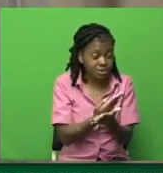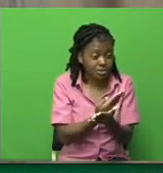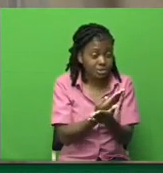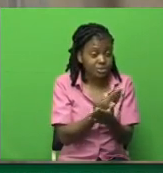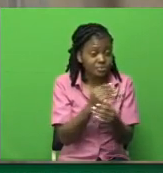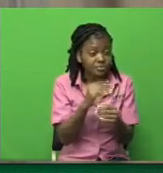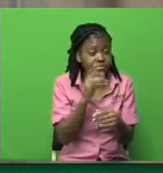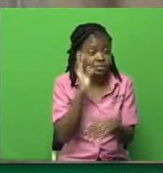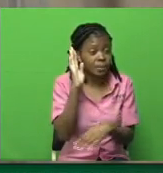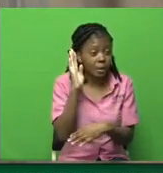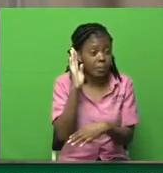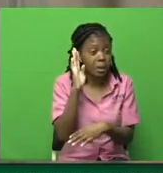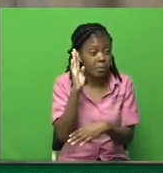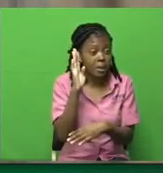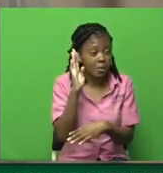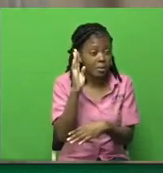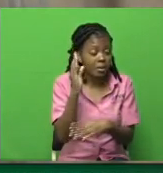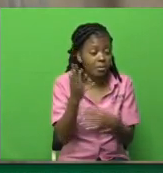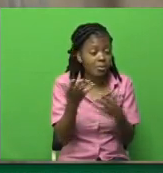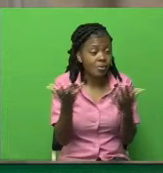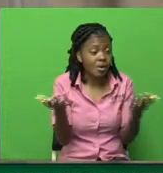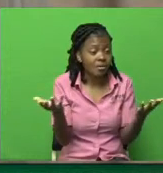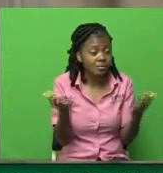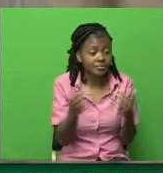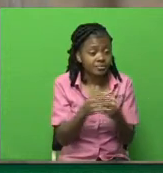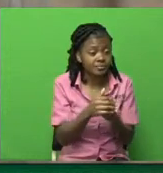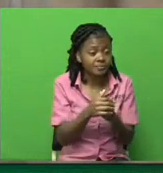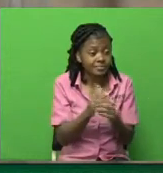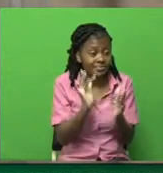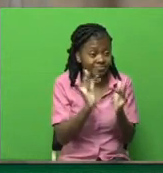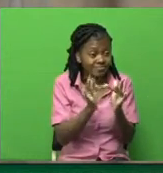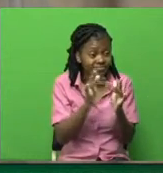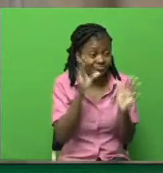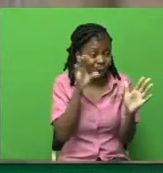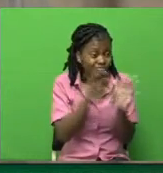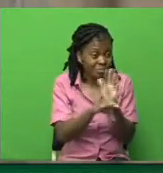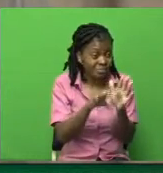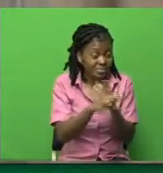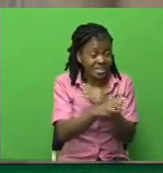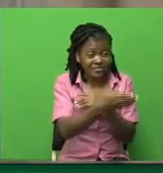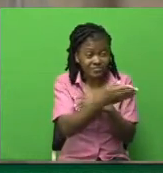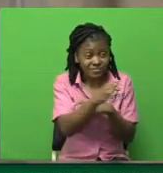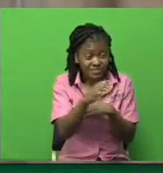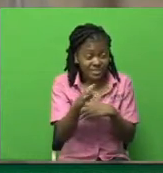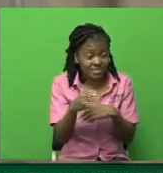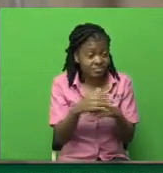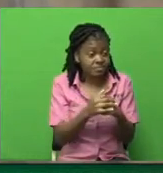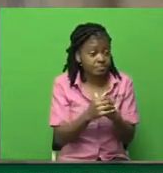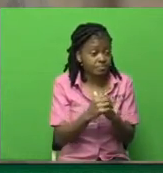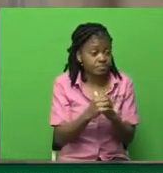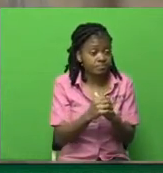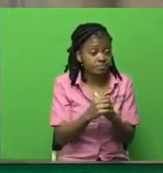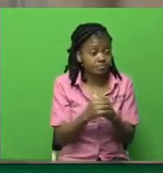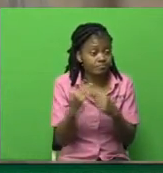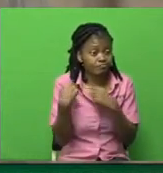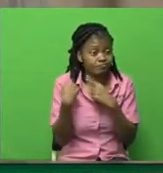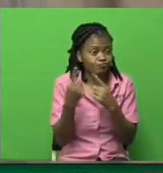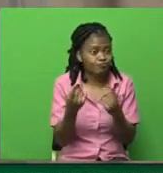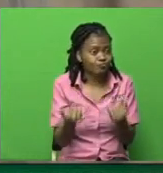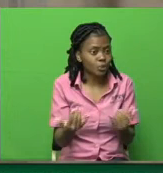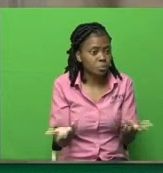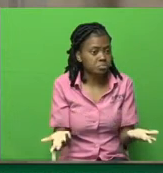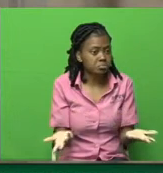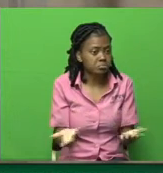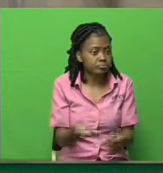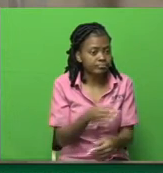City Telecommunications Act and laws for National digital identity up to this time Adam speaker there has been no